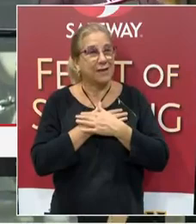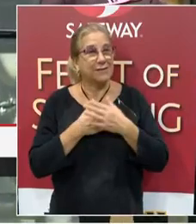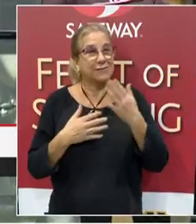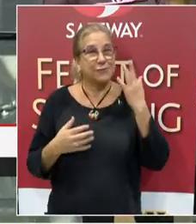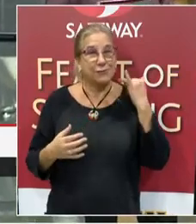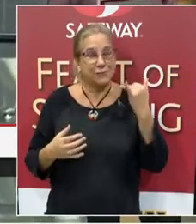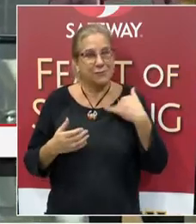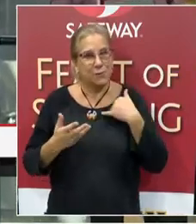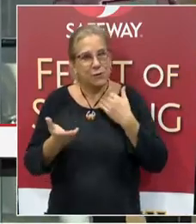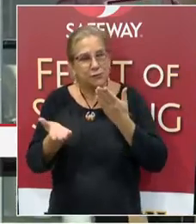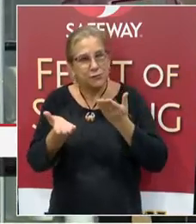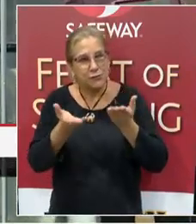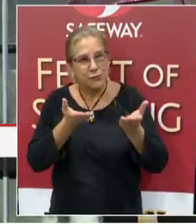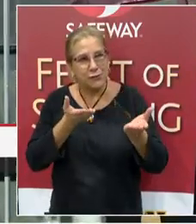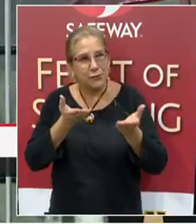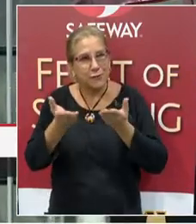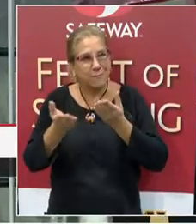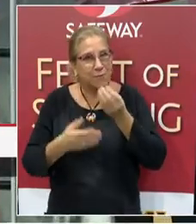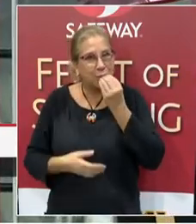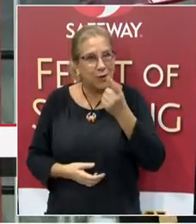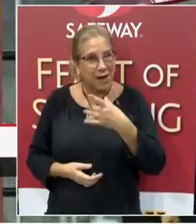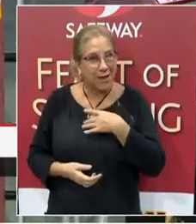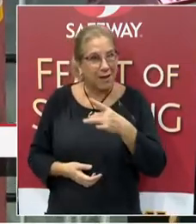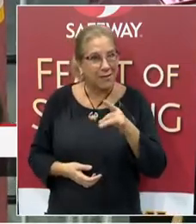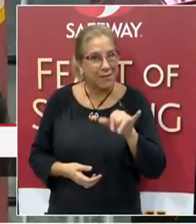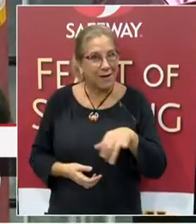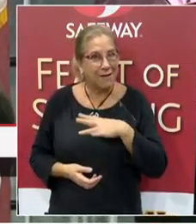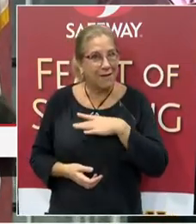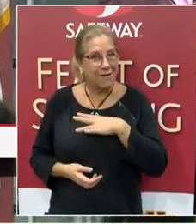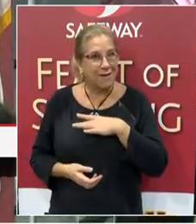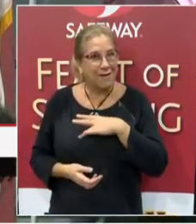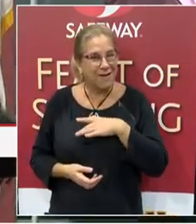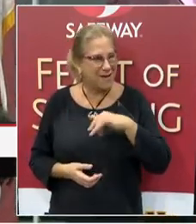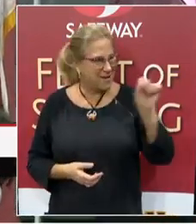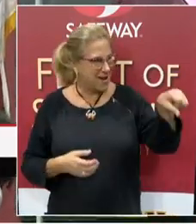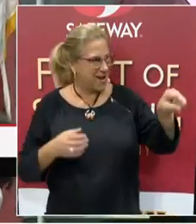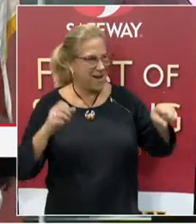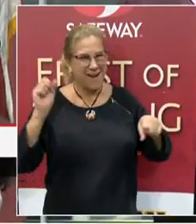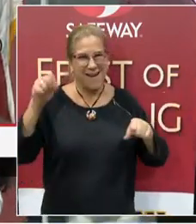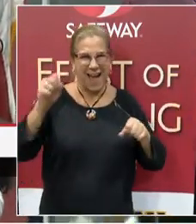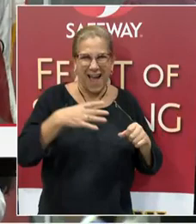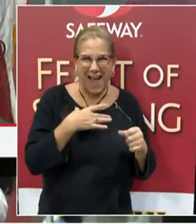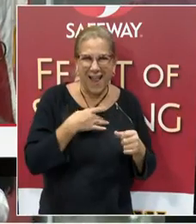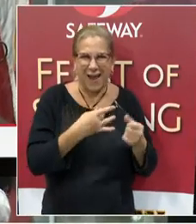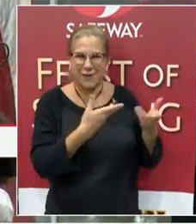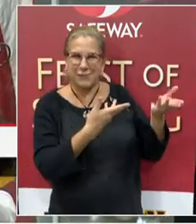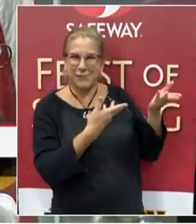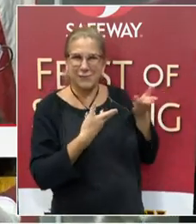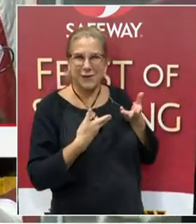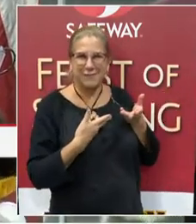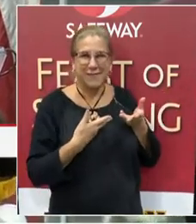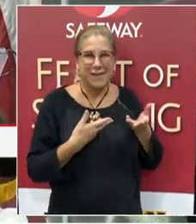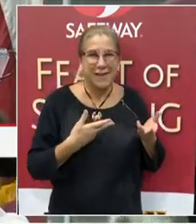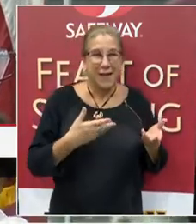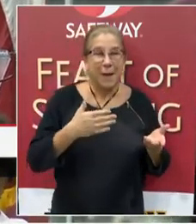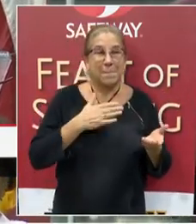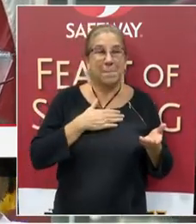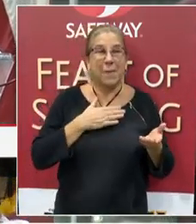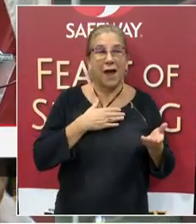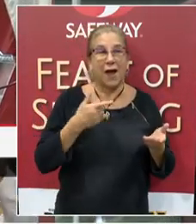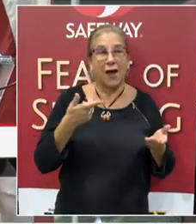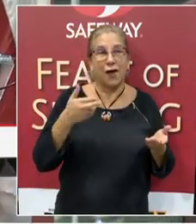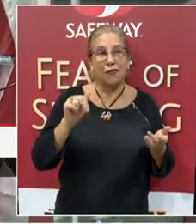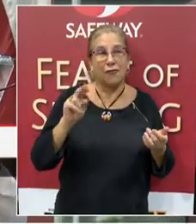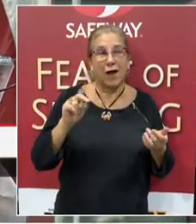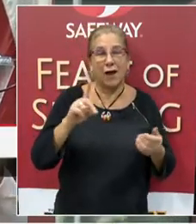nice? Because I never get, well, I'm getting served by my granddaughter, who is our